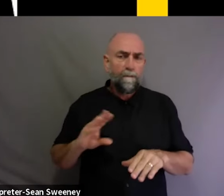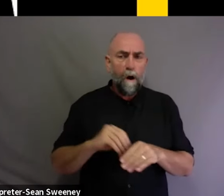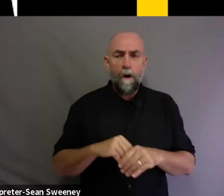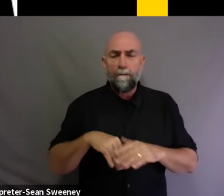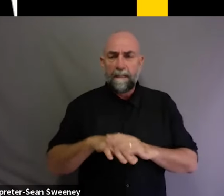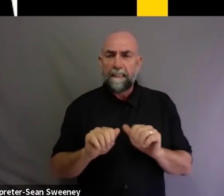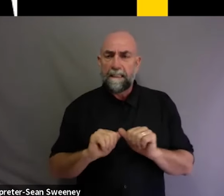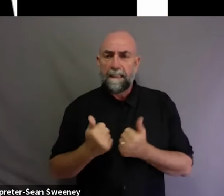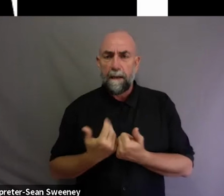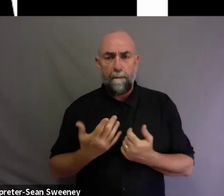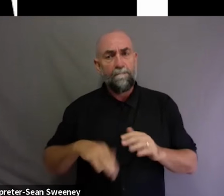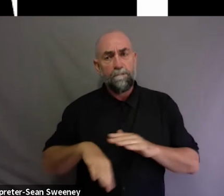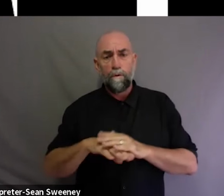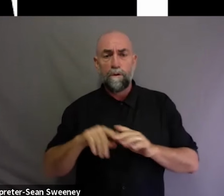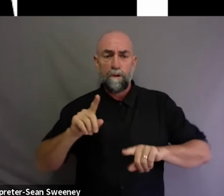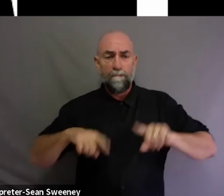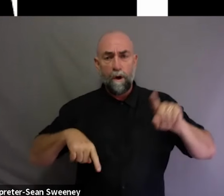happen? So,